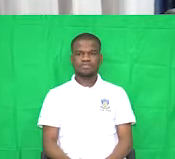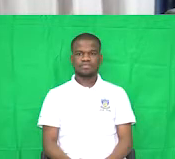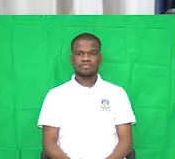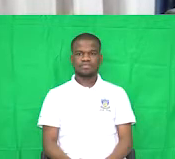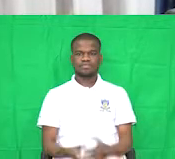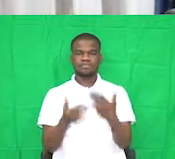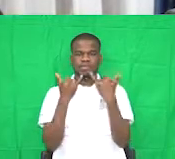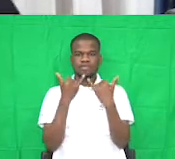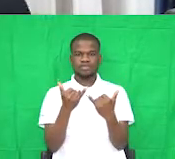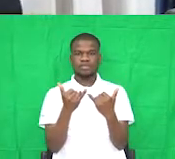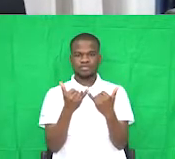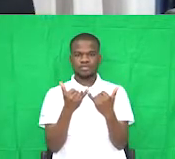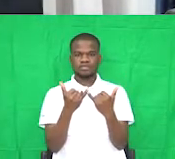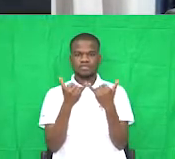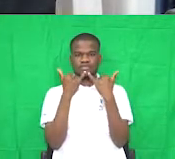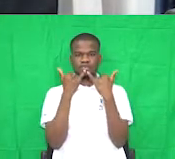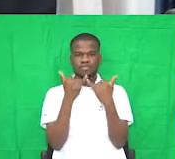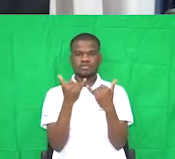Now the charge.